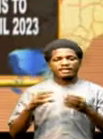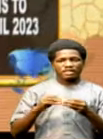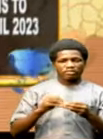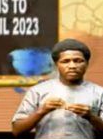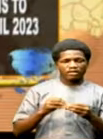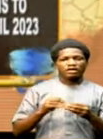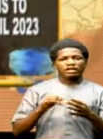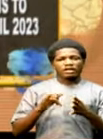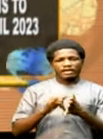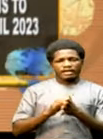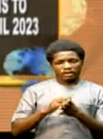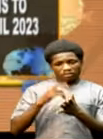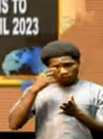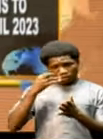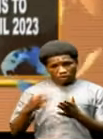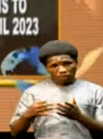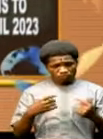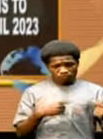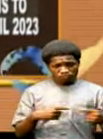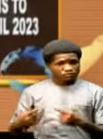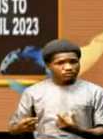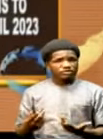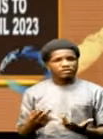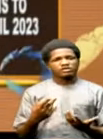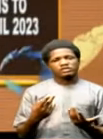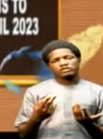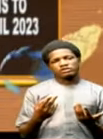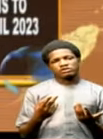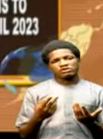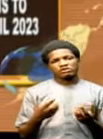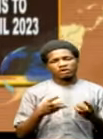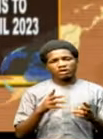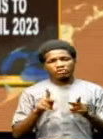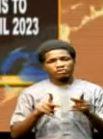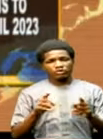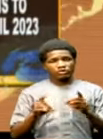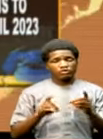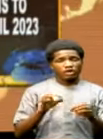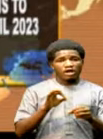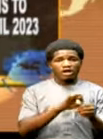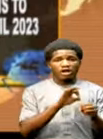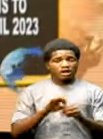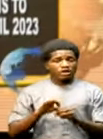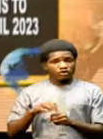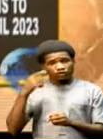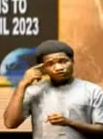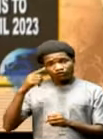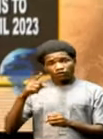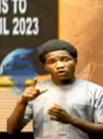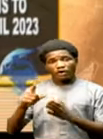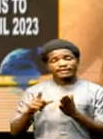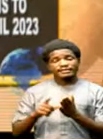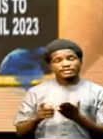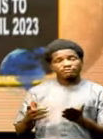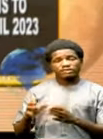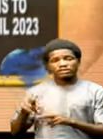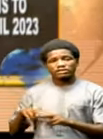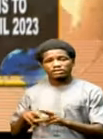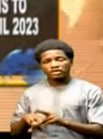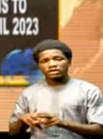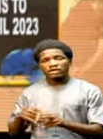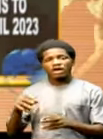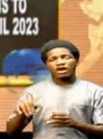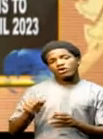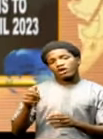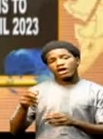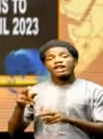that owing to the competitive nature of the elections, especially for legislative seats, supplementary elections will be held